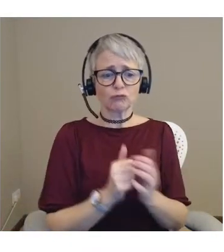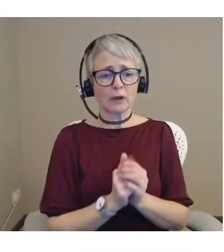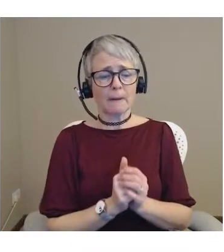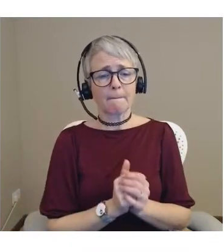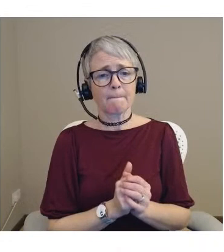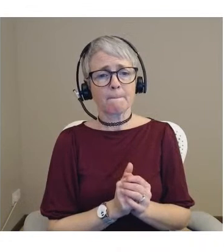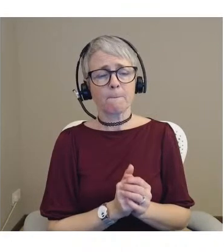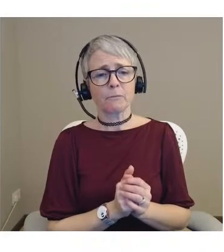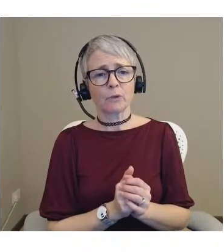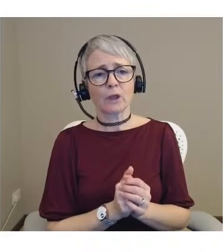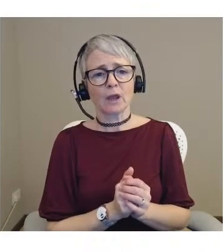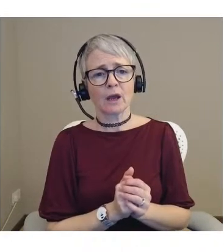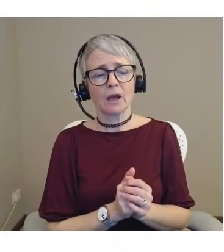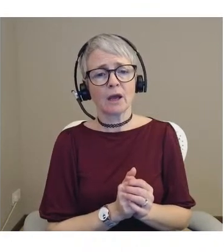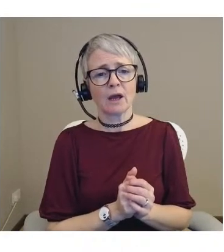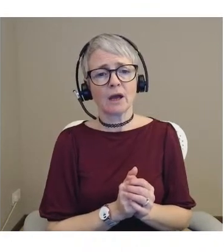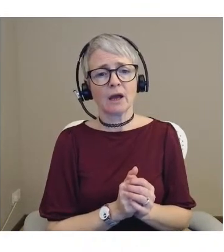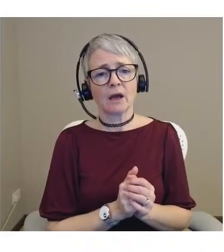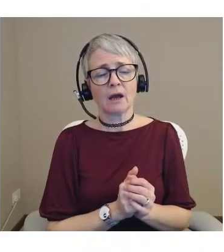wide-ranging need.